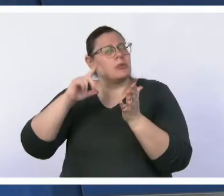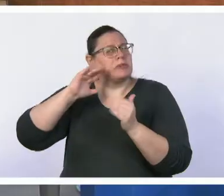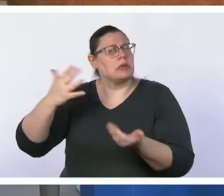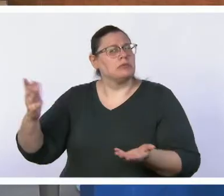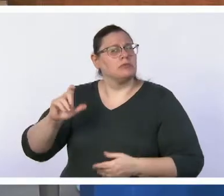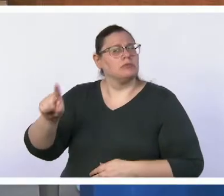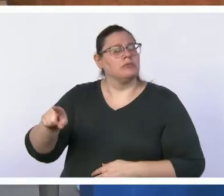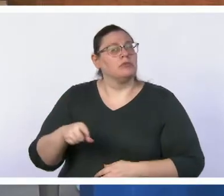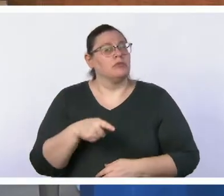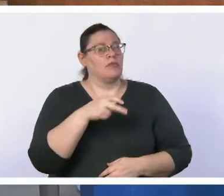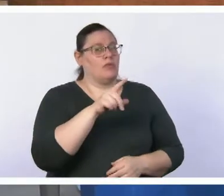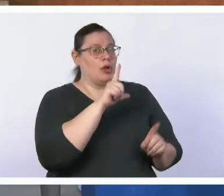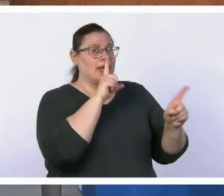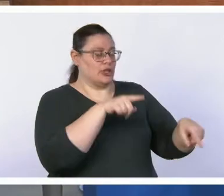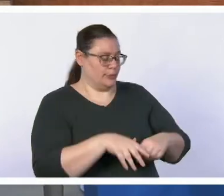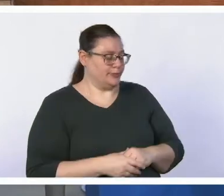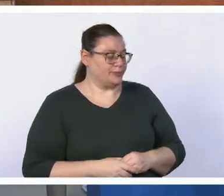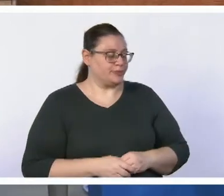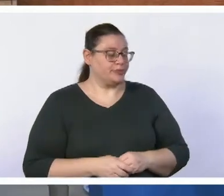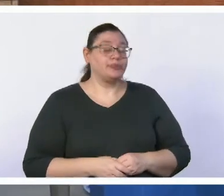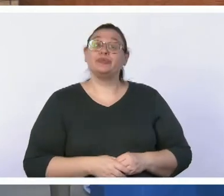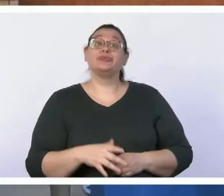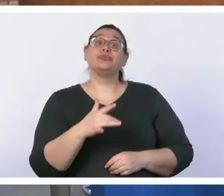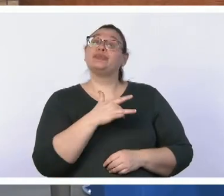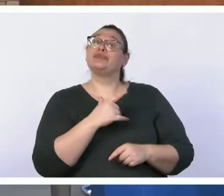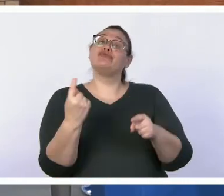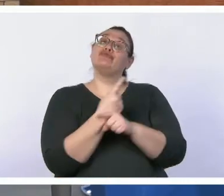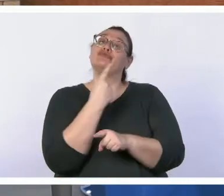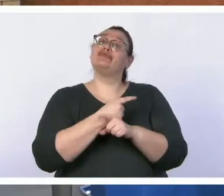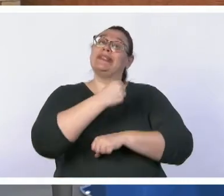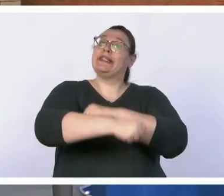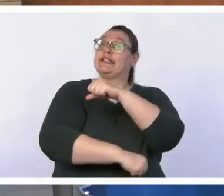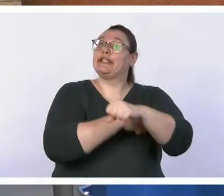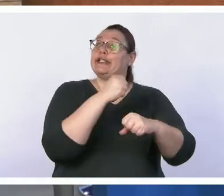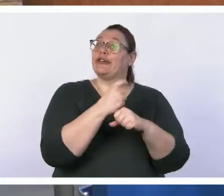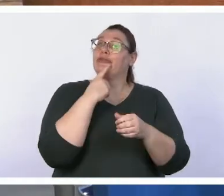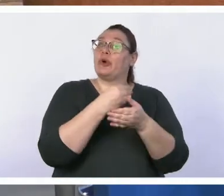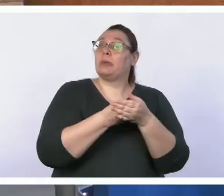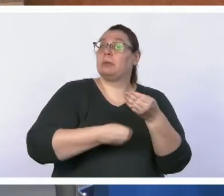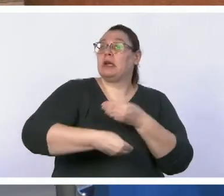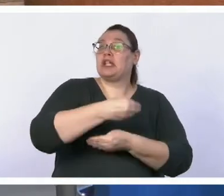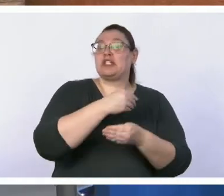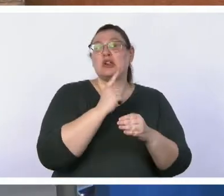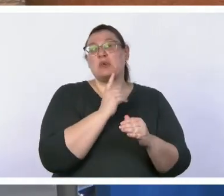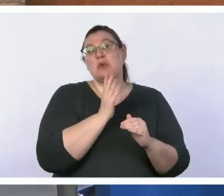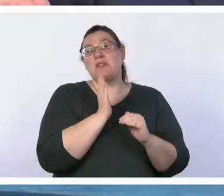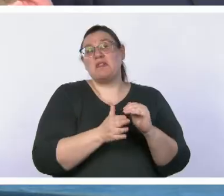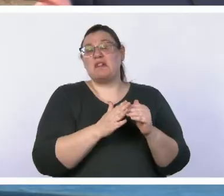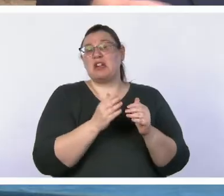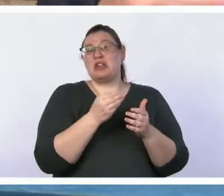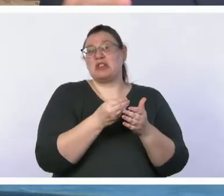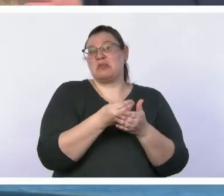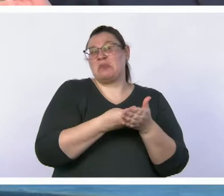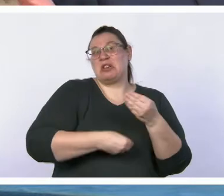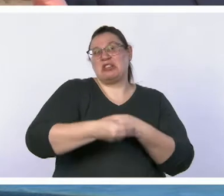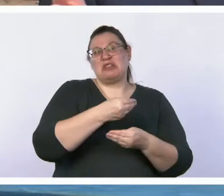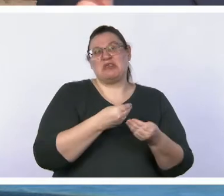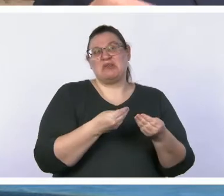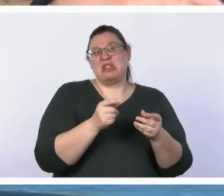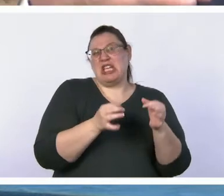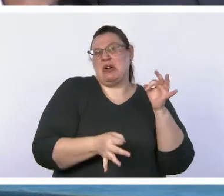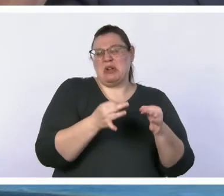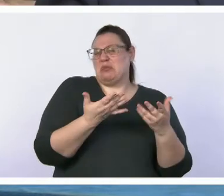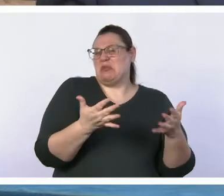Well, so in a typical budget year, we would be finishing up our budget hearings around